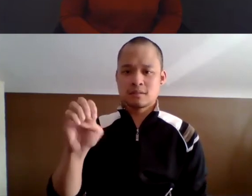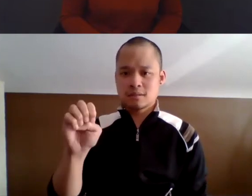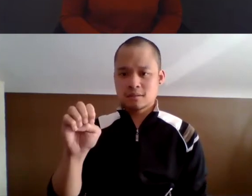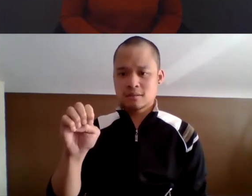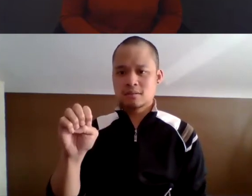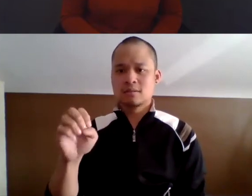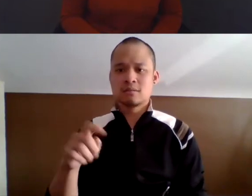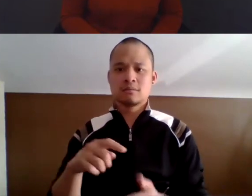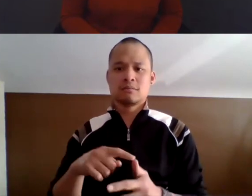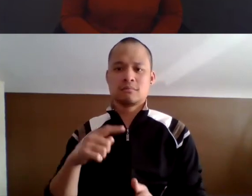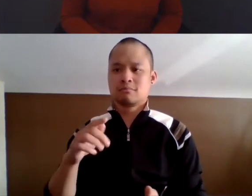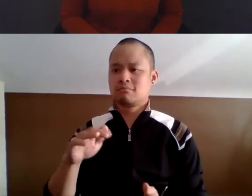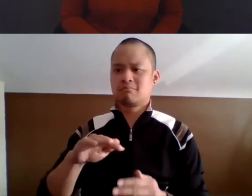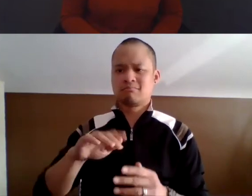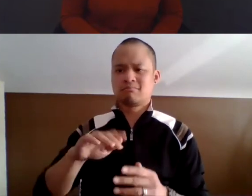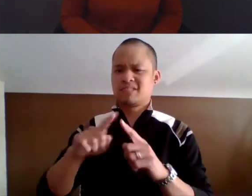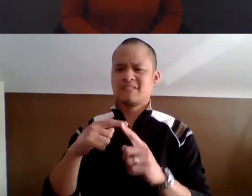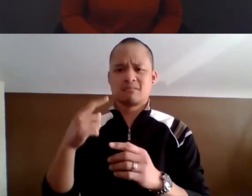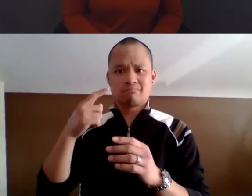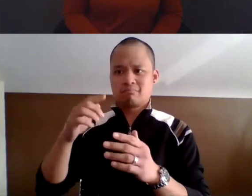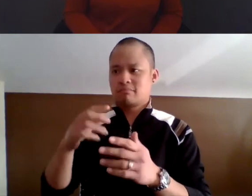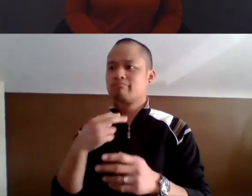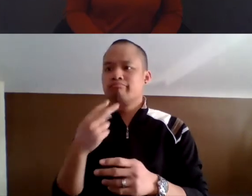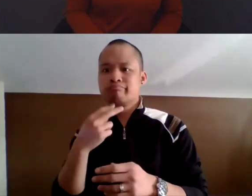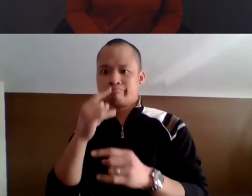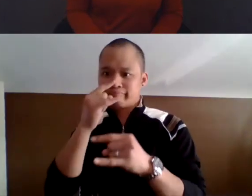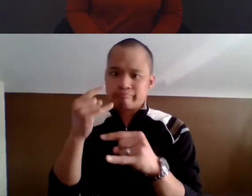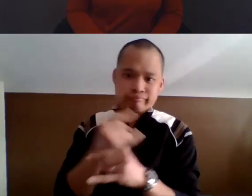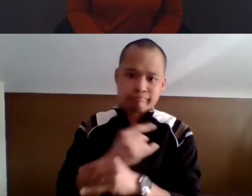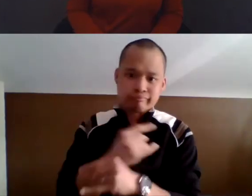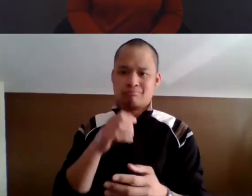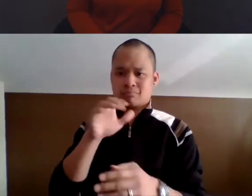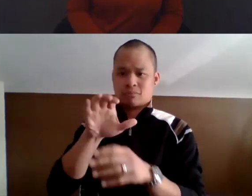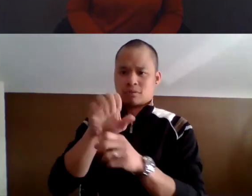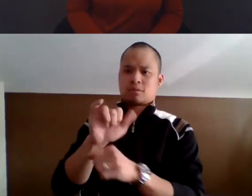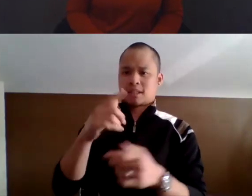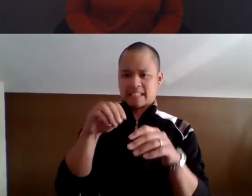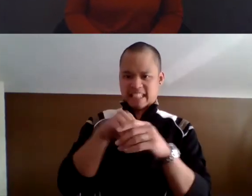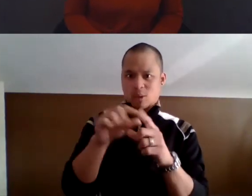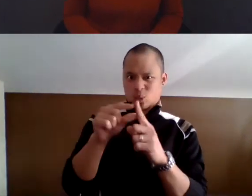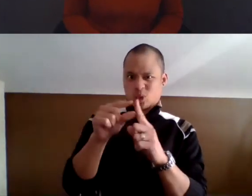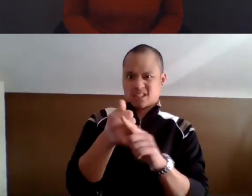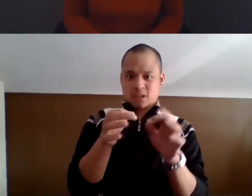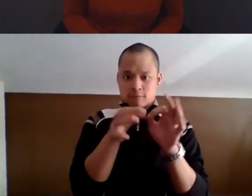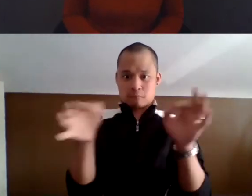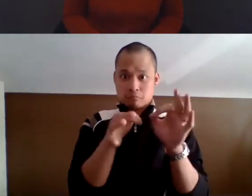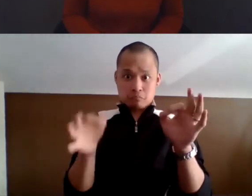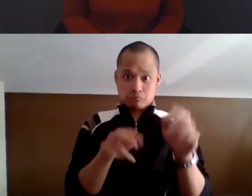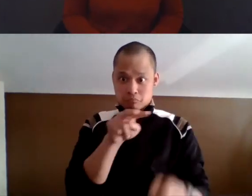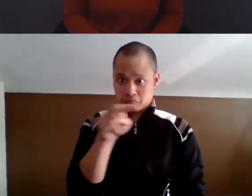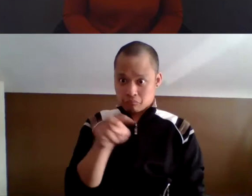message, the cadence of the phrase. Just whether somebody is being